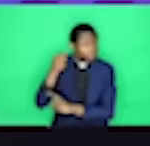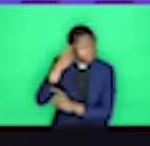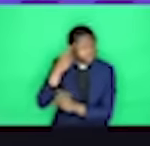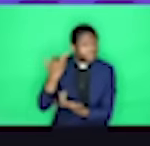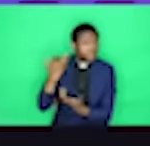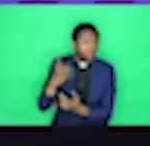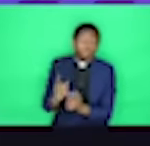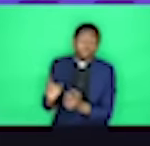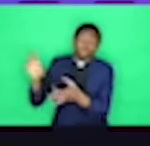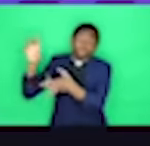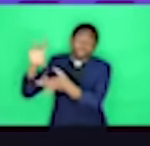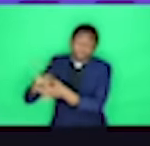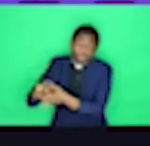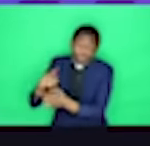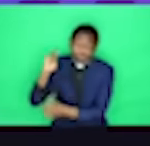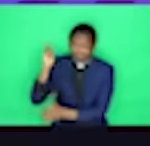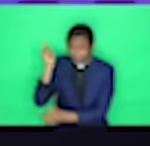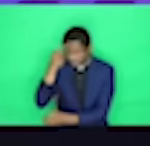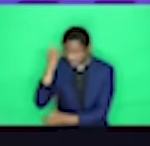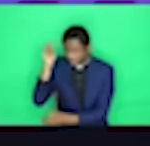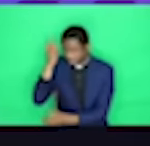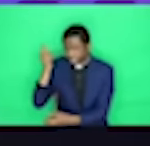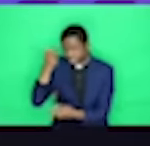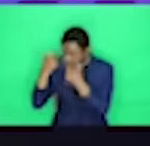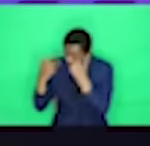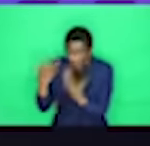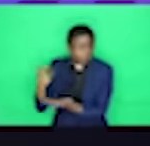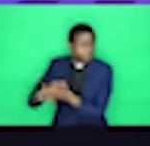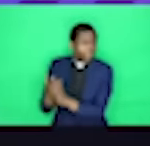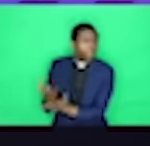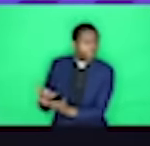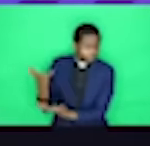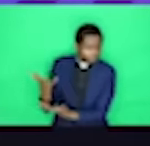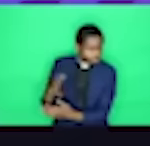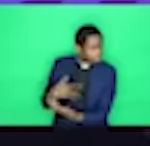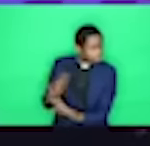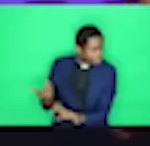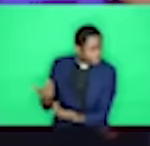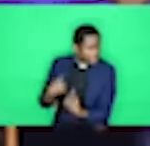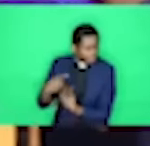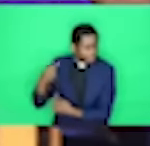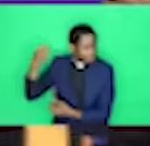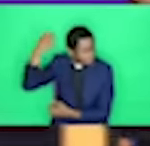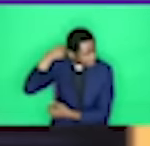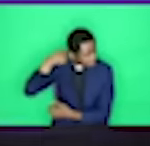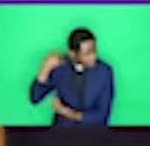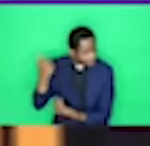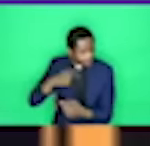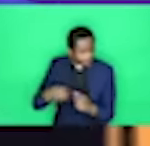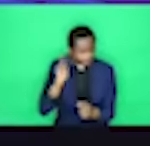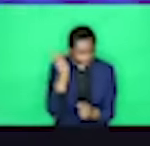into politics just because of wealth. You see, it may be a perception, But let the politicians prove us